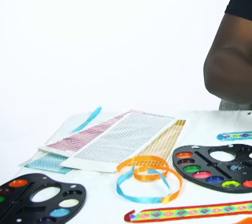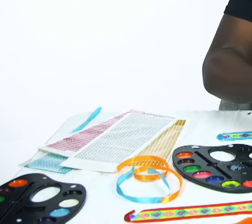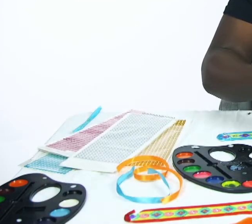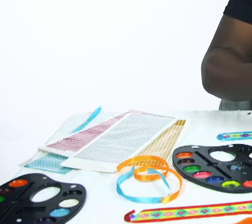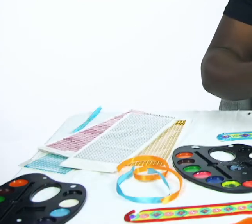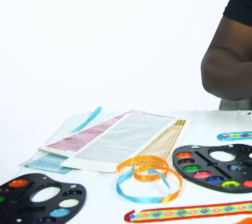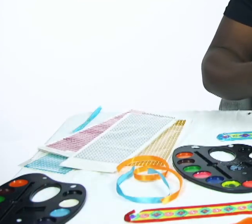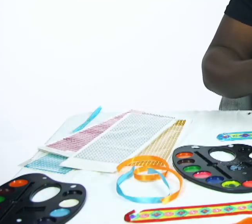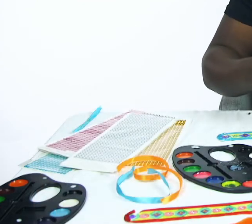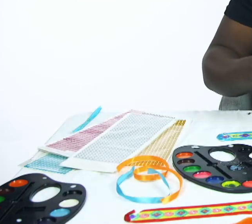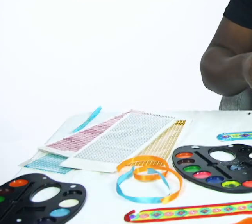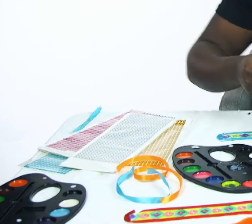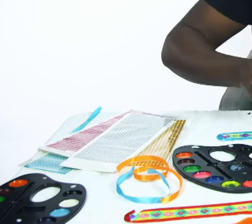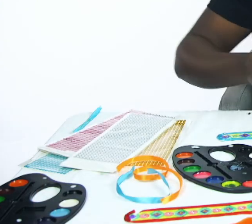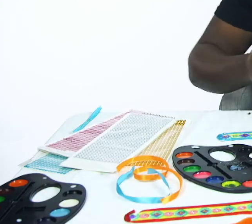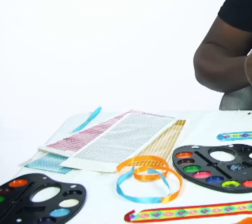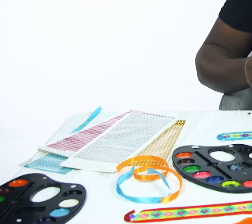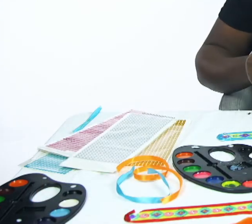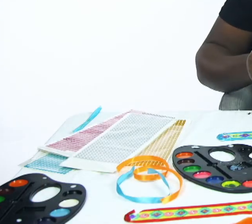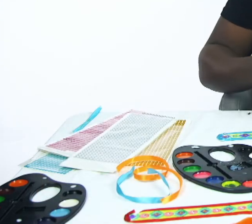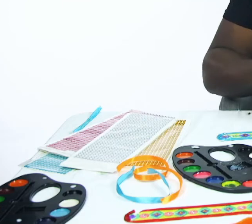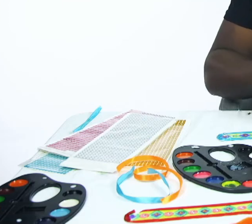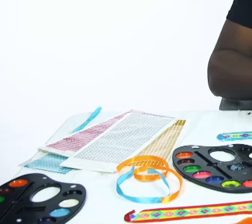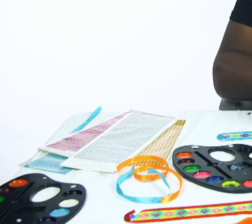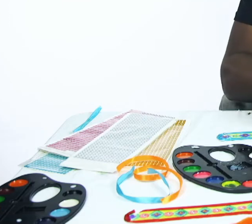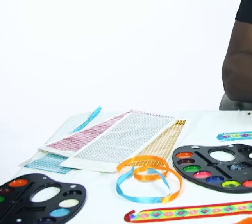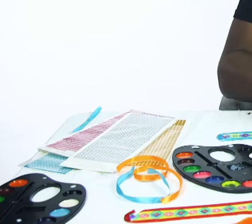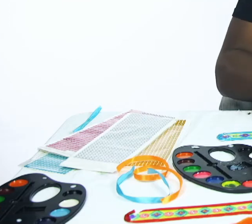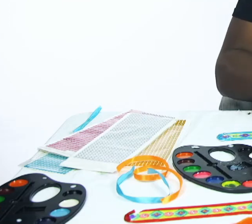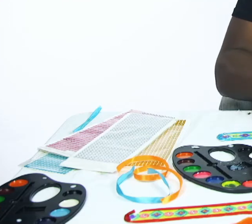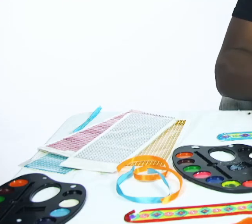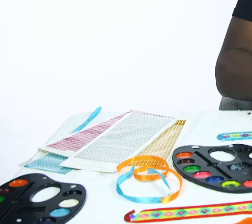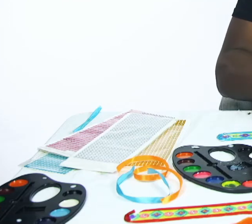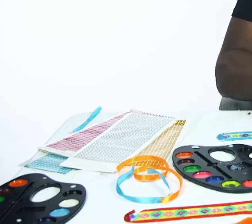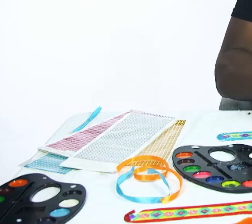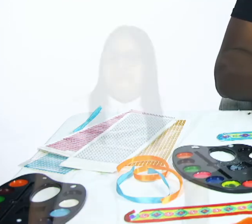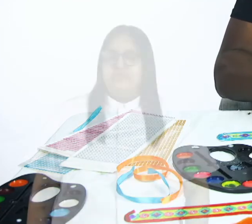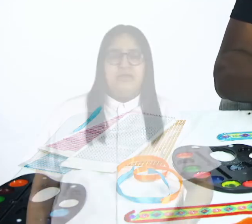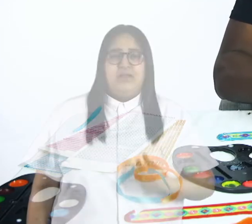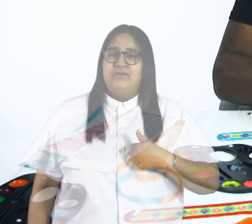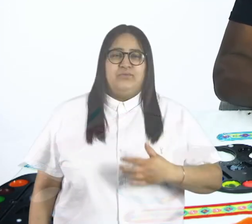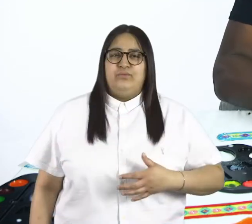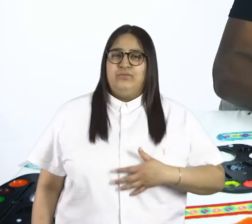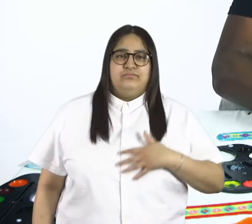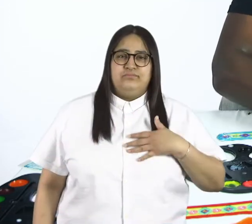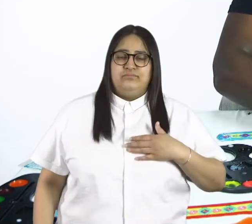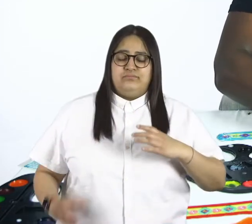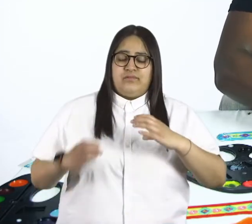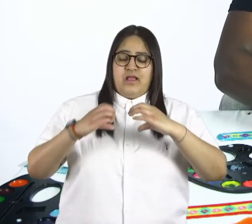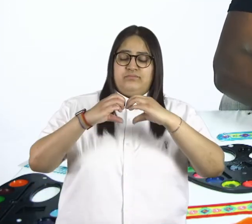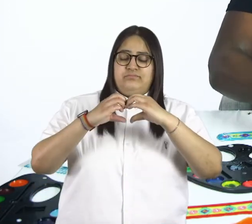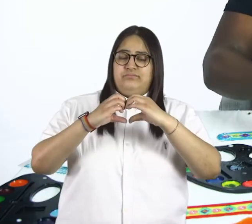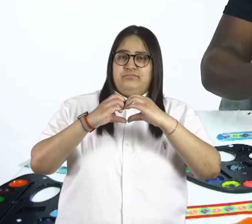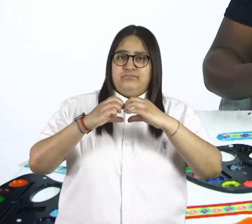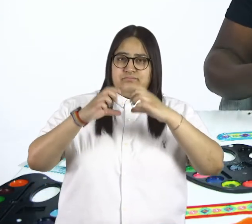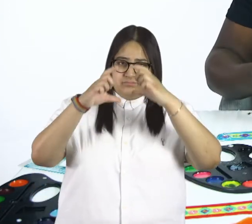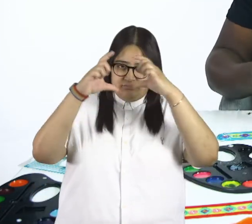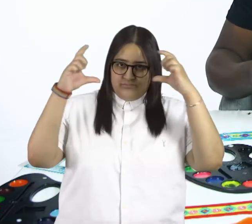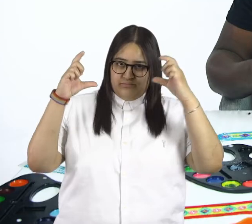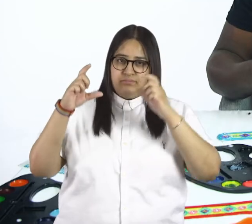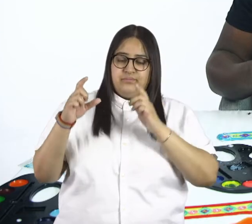So when gluing on, I didn't necessarily want hearts on the headpiece, but then when you cut it the heart in